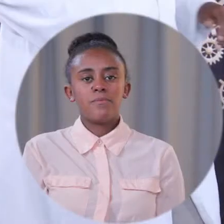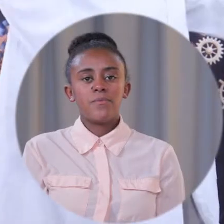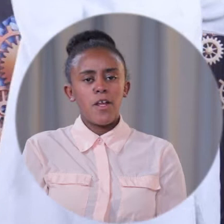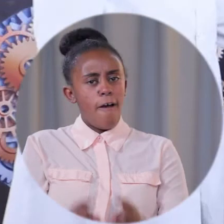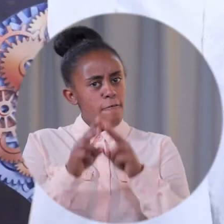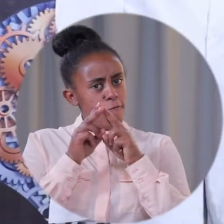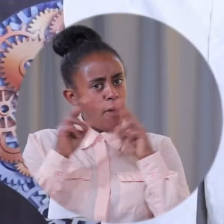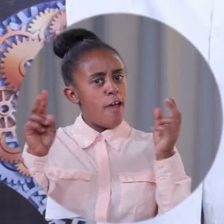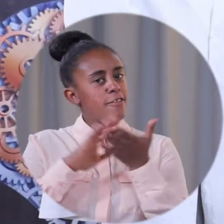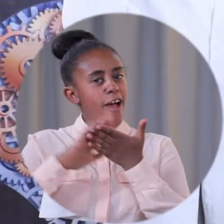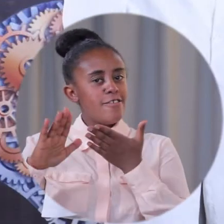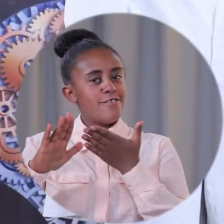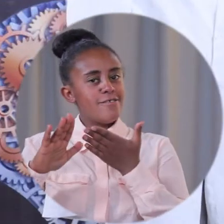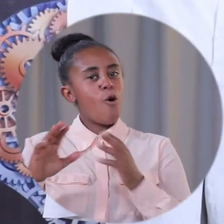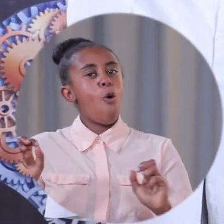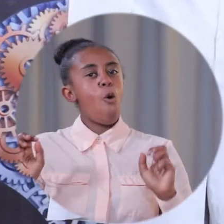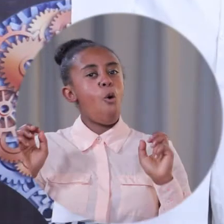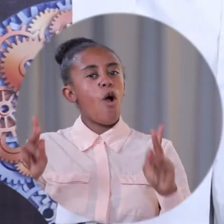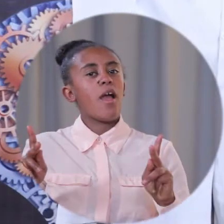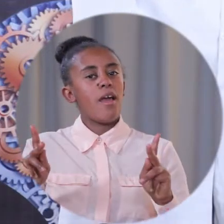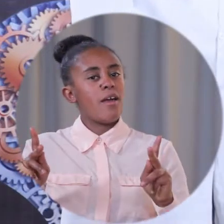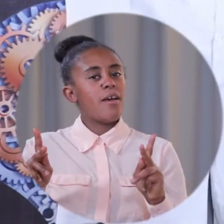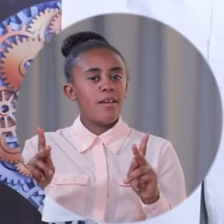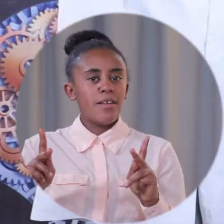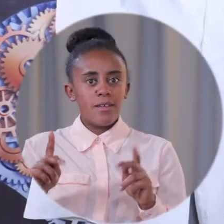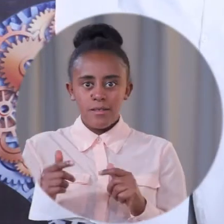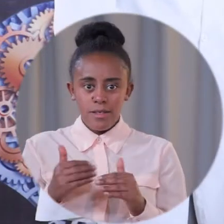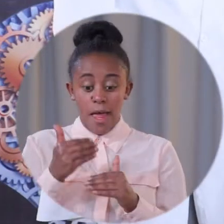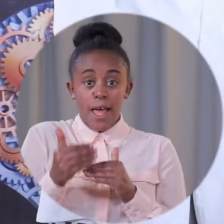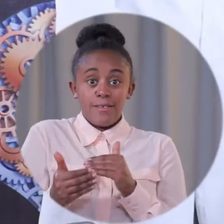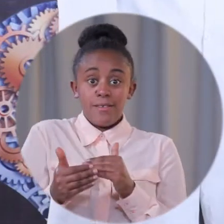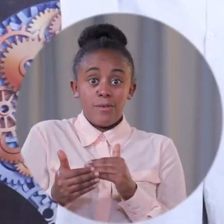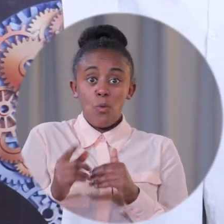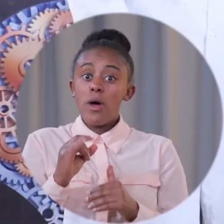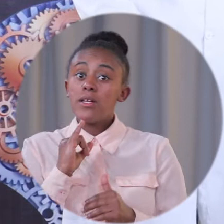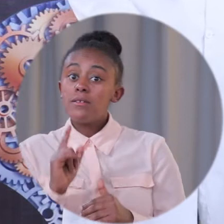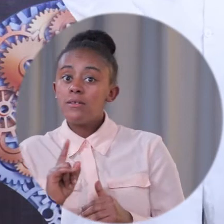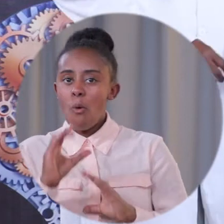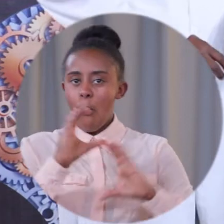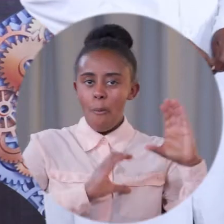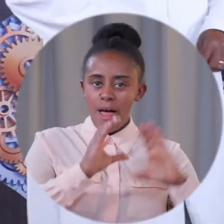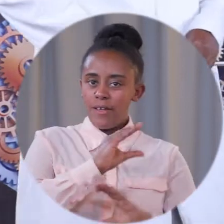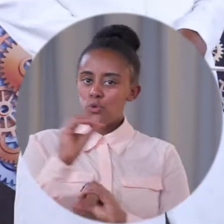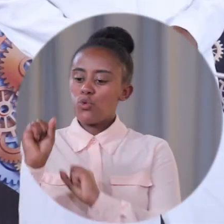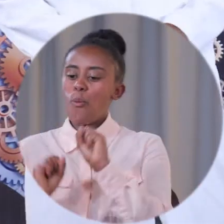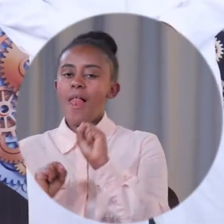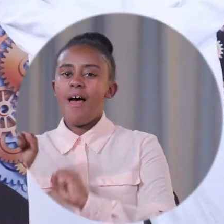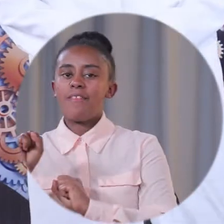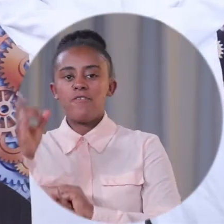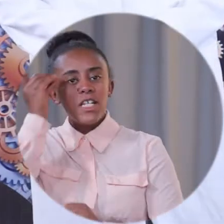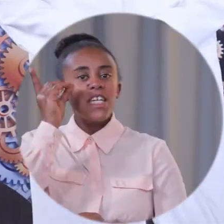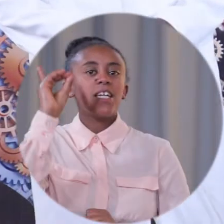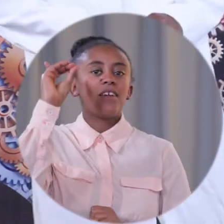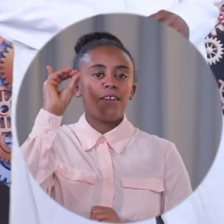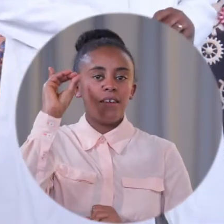Very nice. Okay. The next one is comparative and superlative